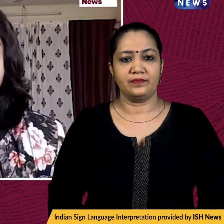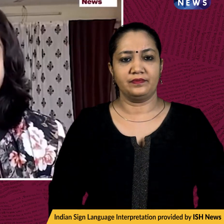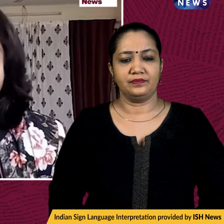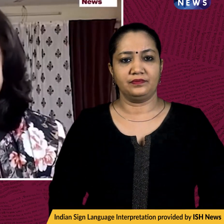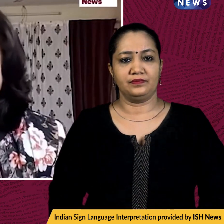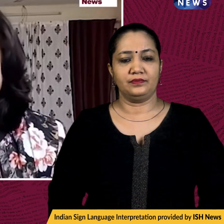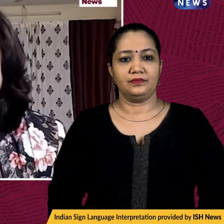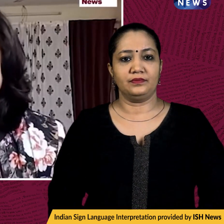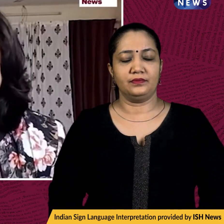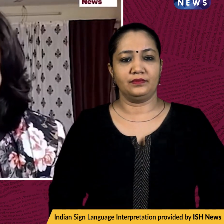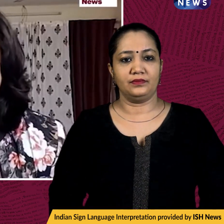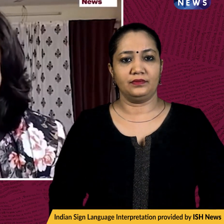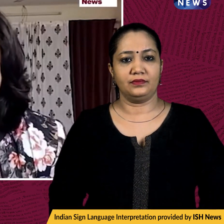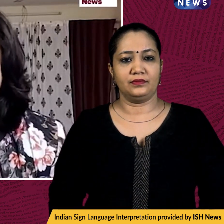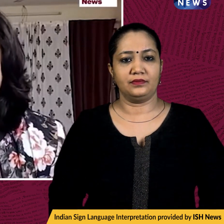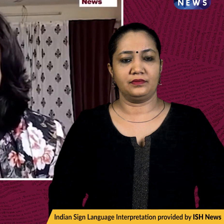real Europeans.